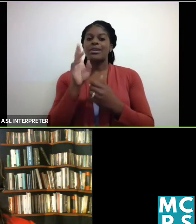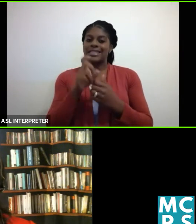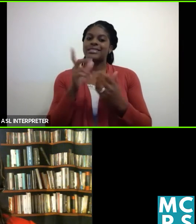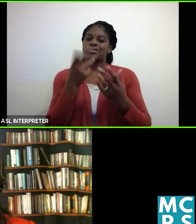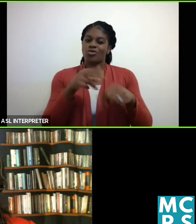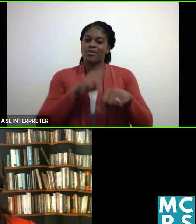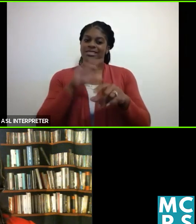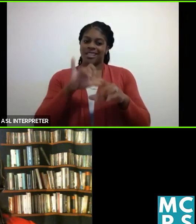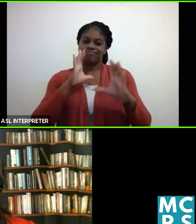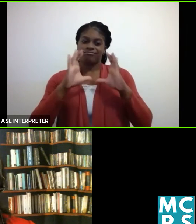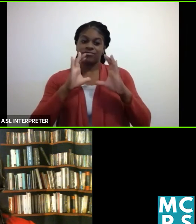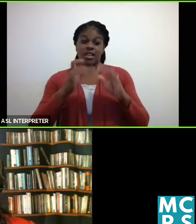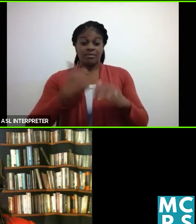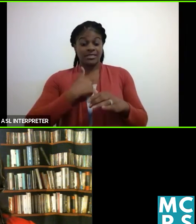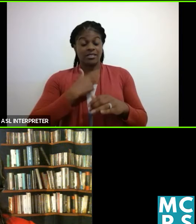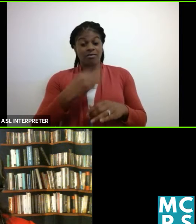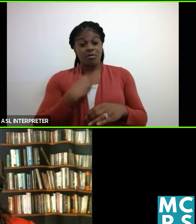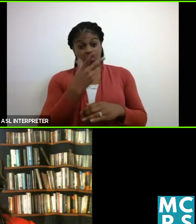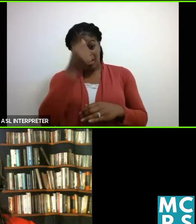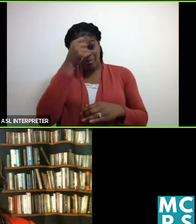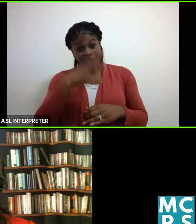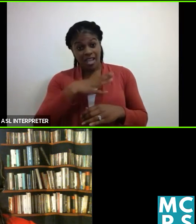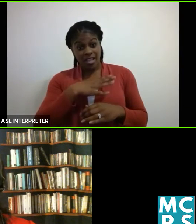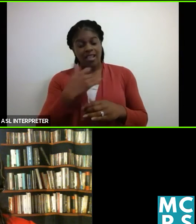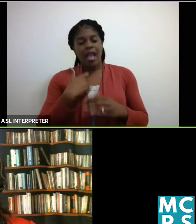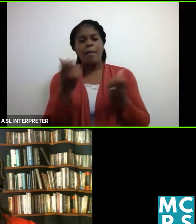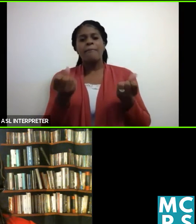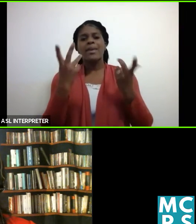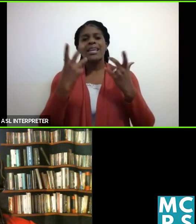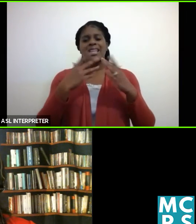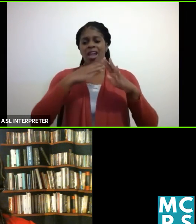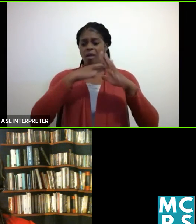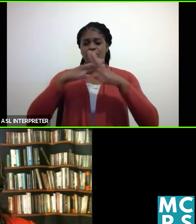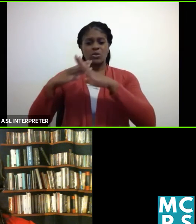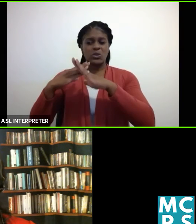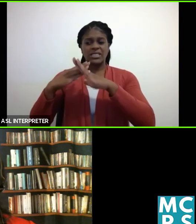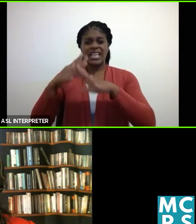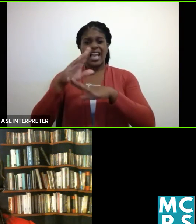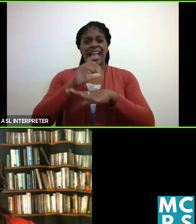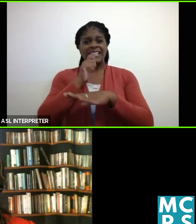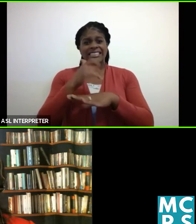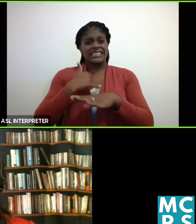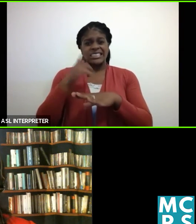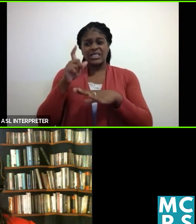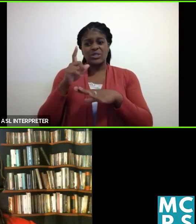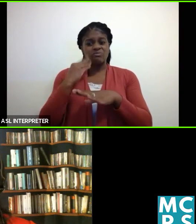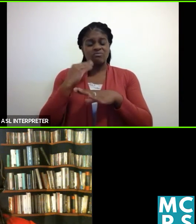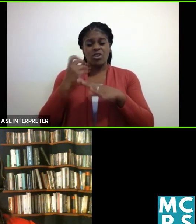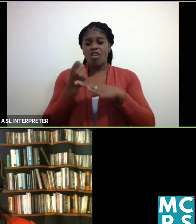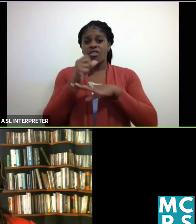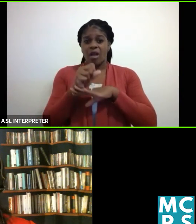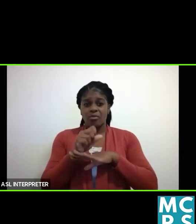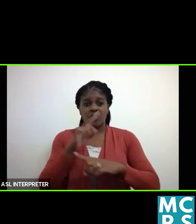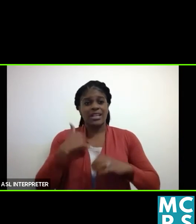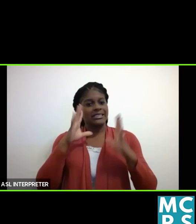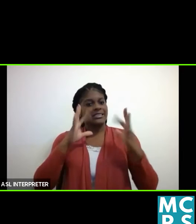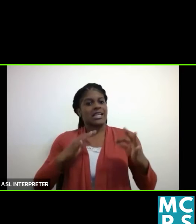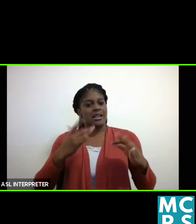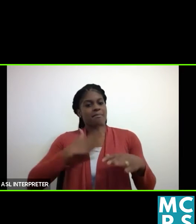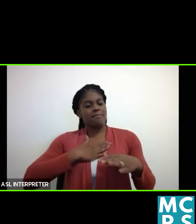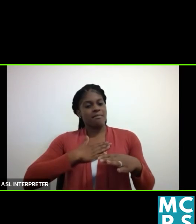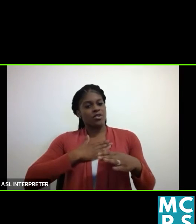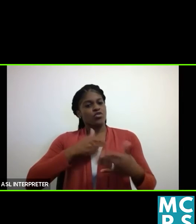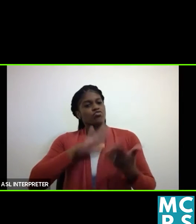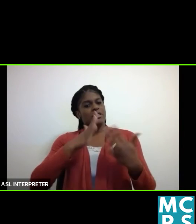normalize. As a white man, there are many obstacles I did not need to overcome when I finally decided to address my mental health